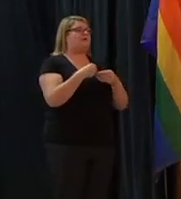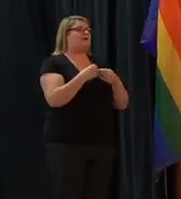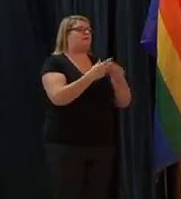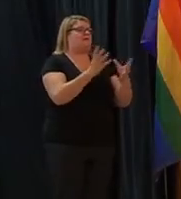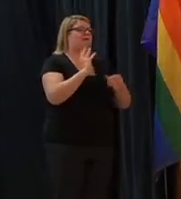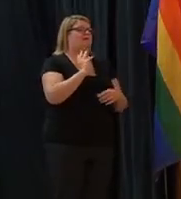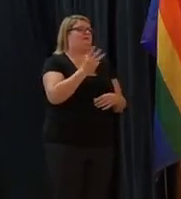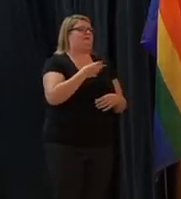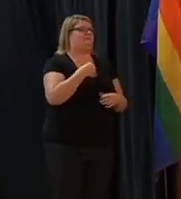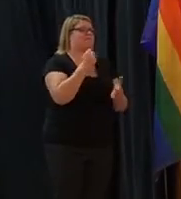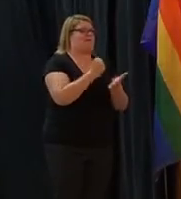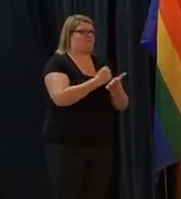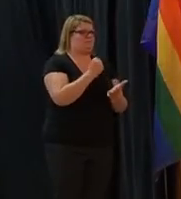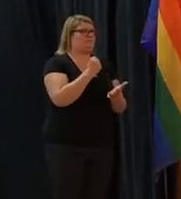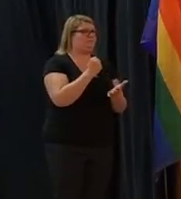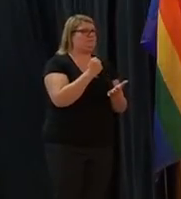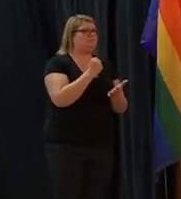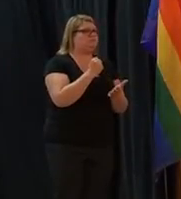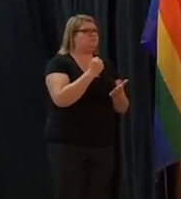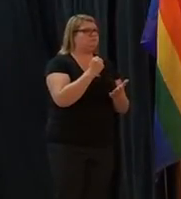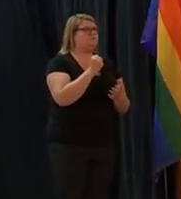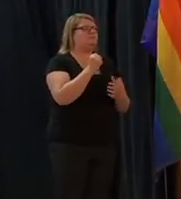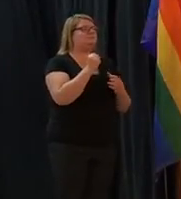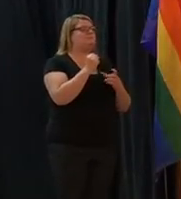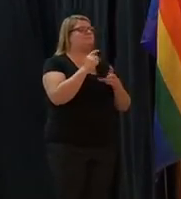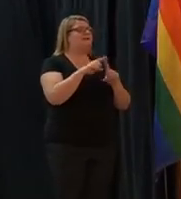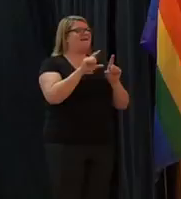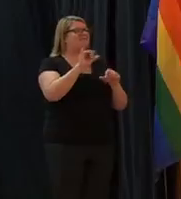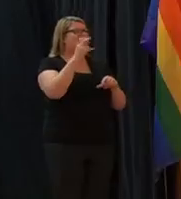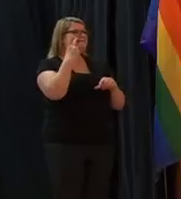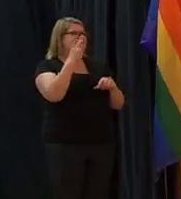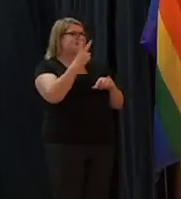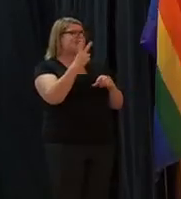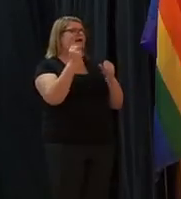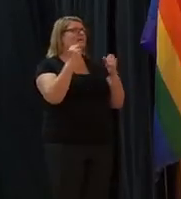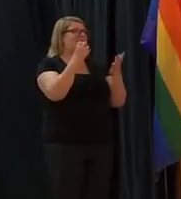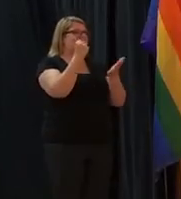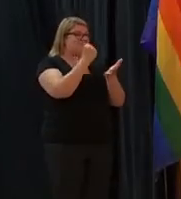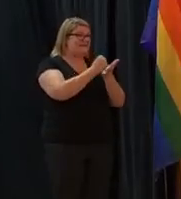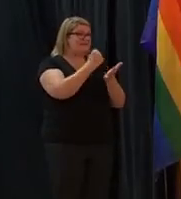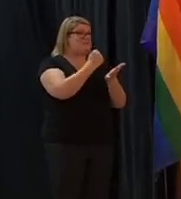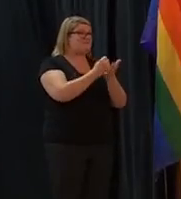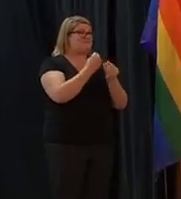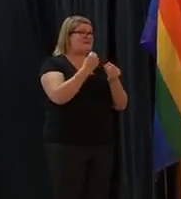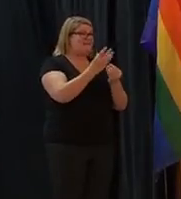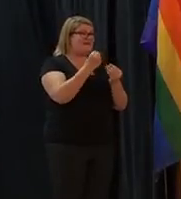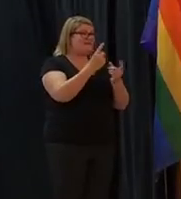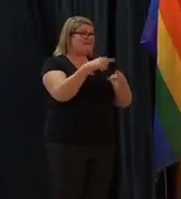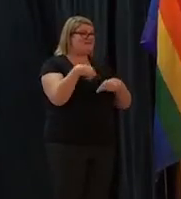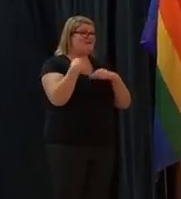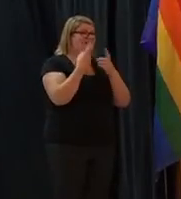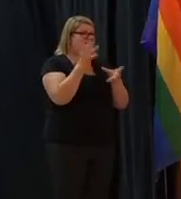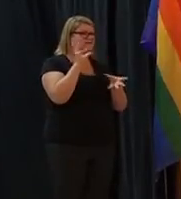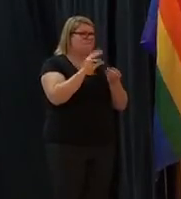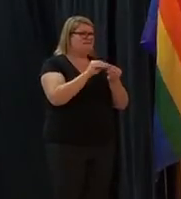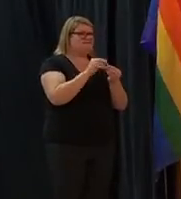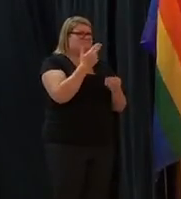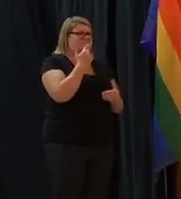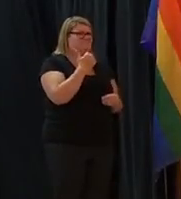passports. But also, if you see the number of passports that have been issued until now, there are just